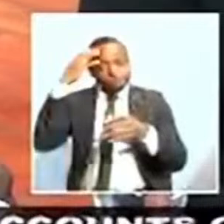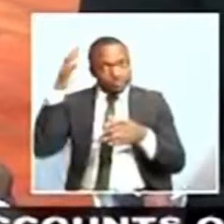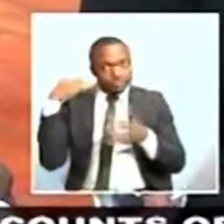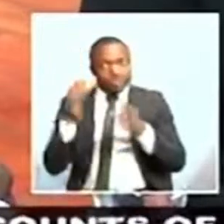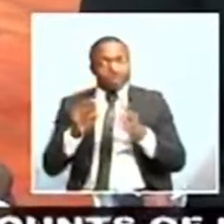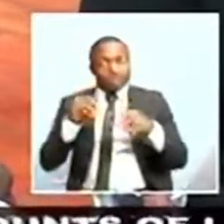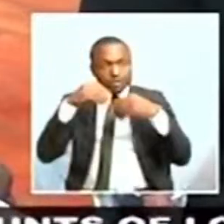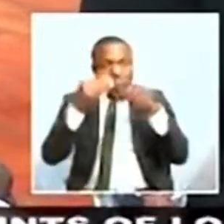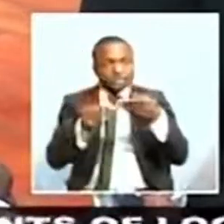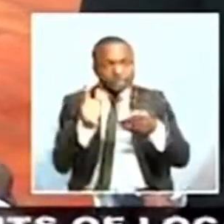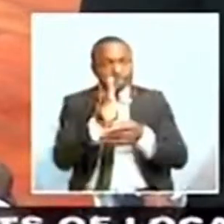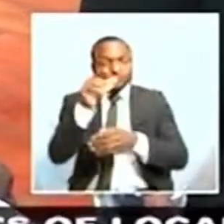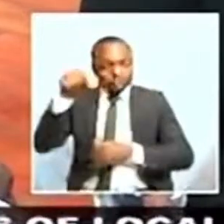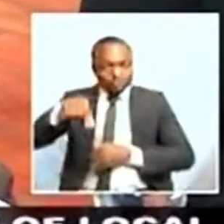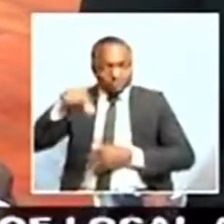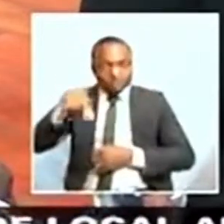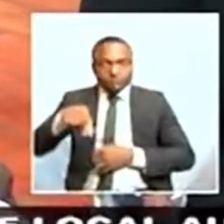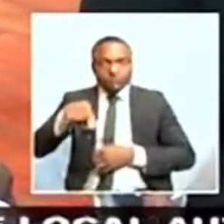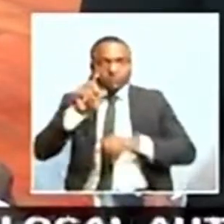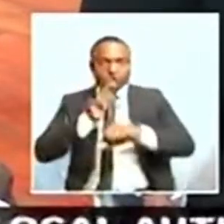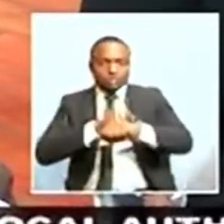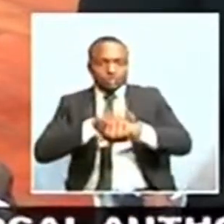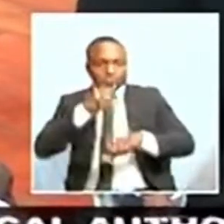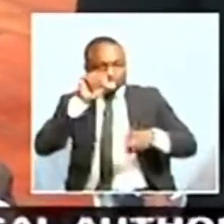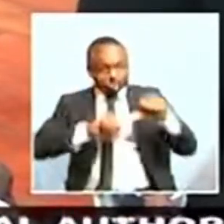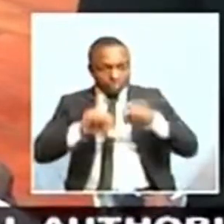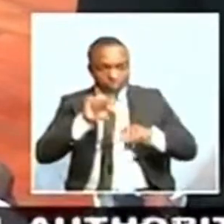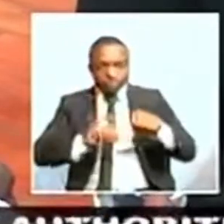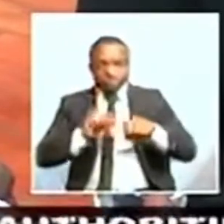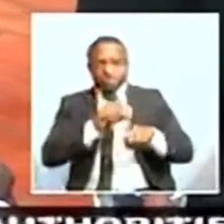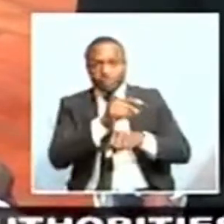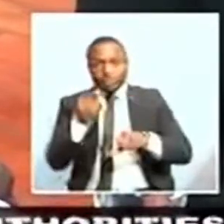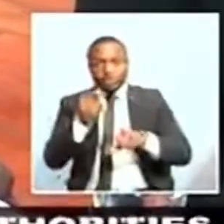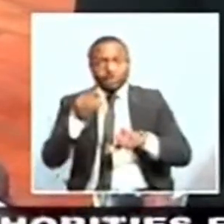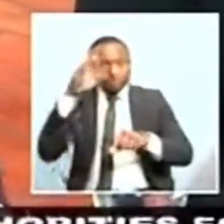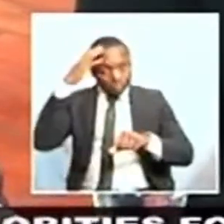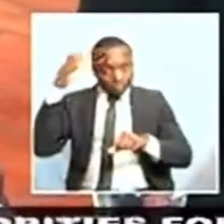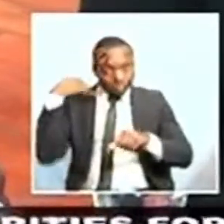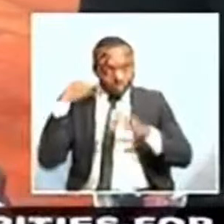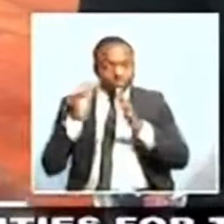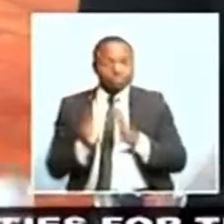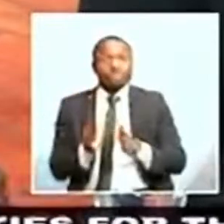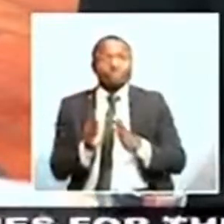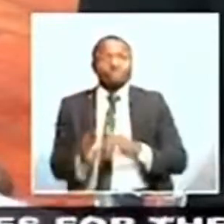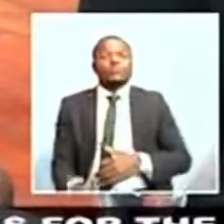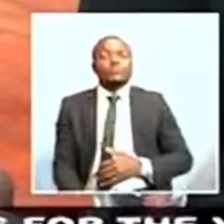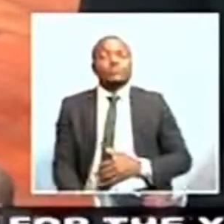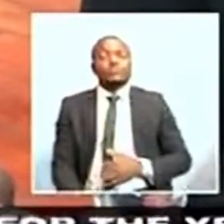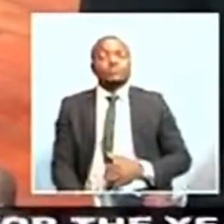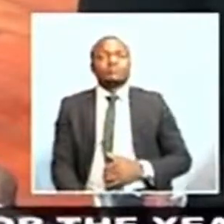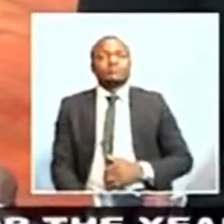their qualifications, as at the time of audit, the said officers were still